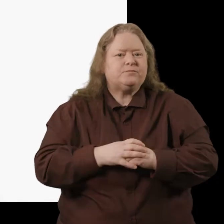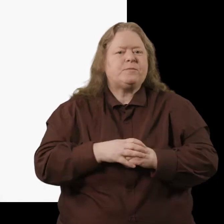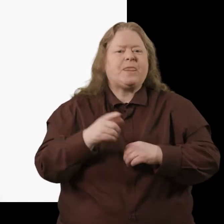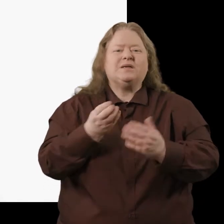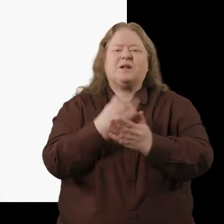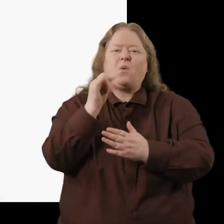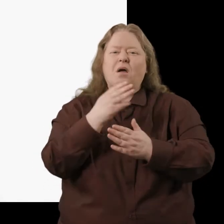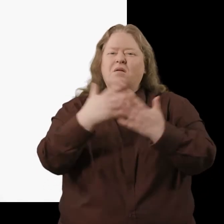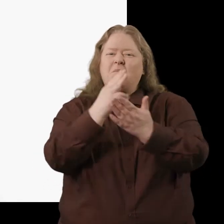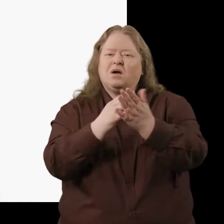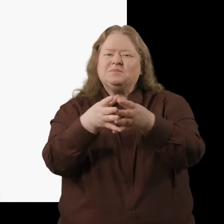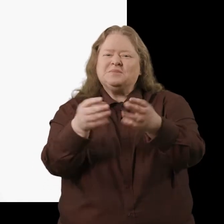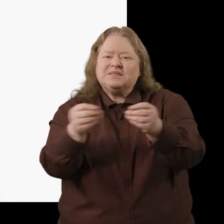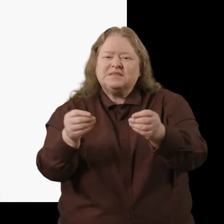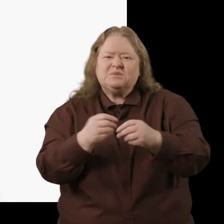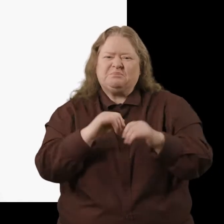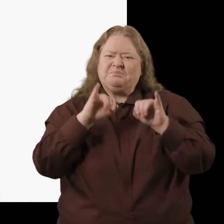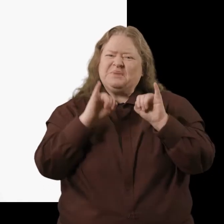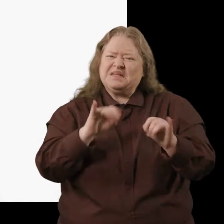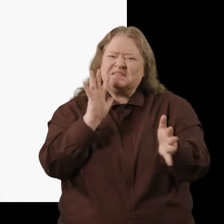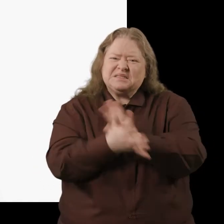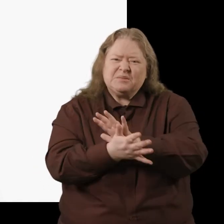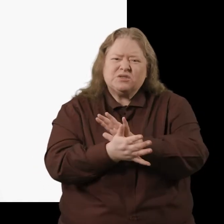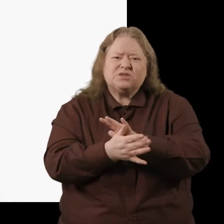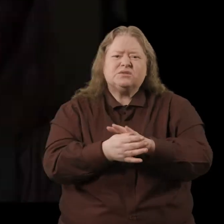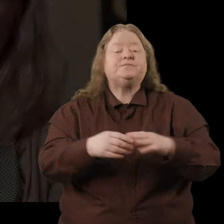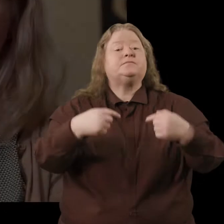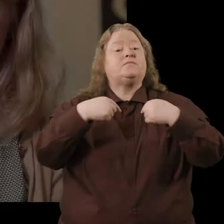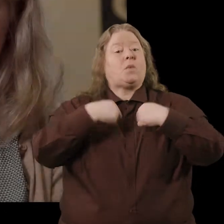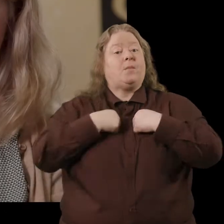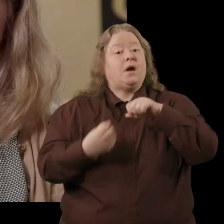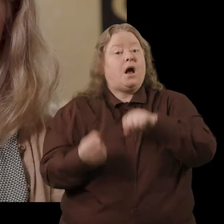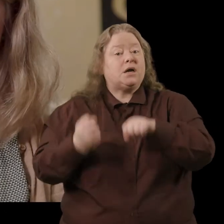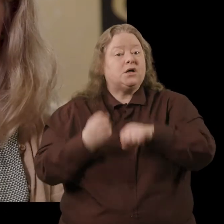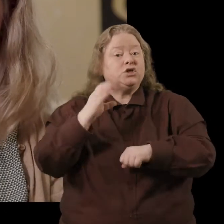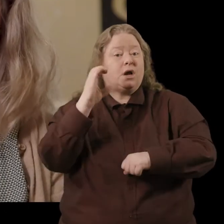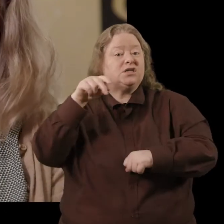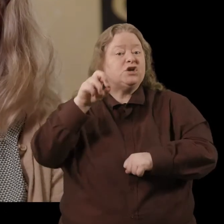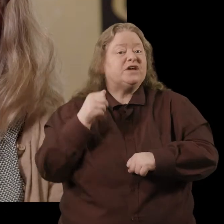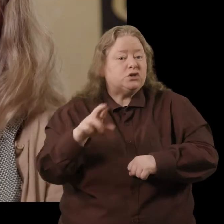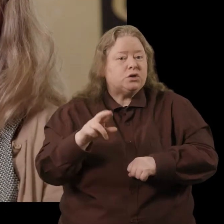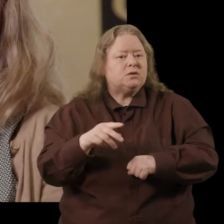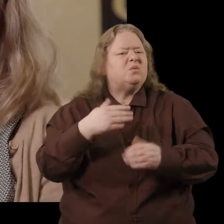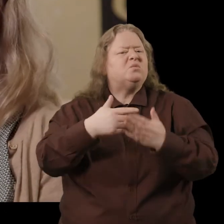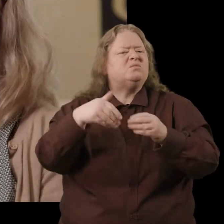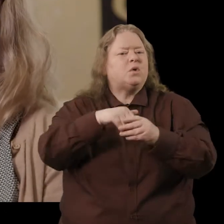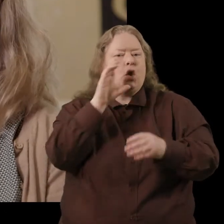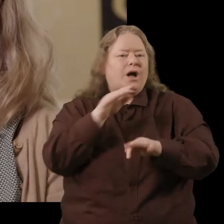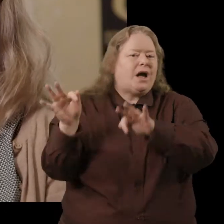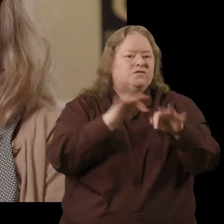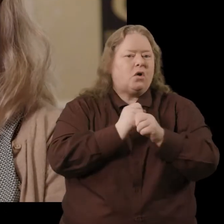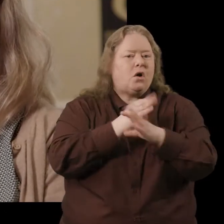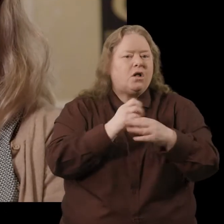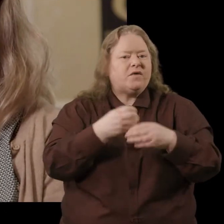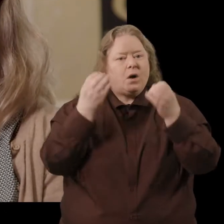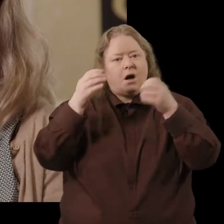was missing and it was quite badly damaged. I'm an archaeological conservator, so that involves looking after all of